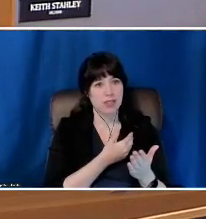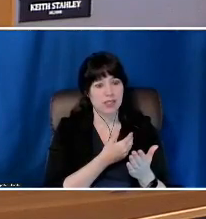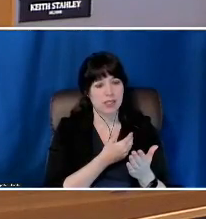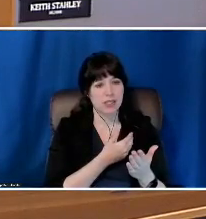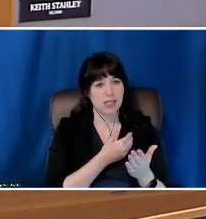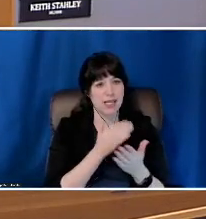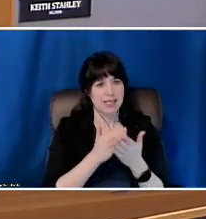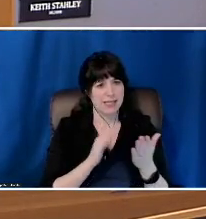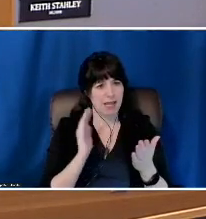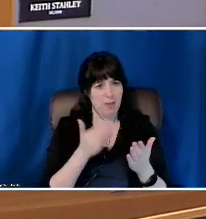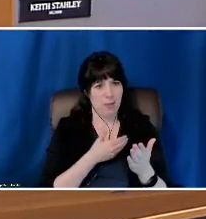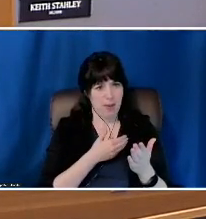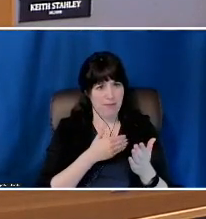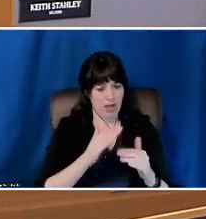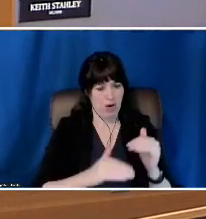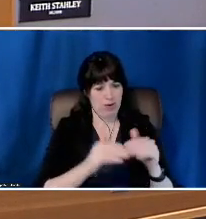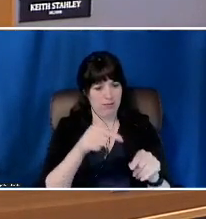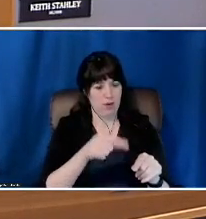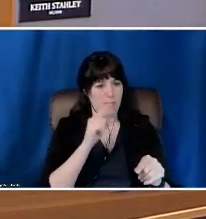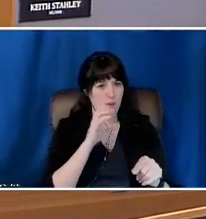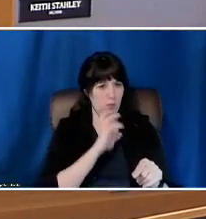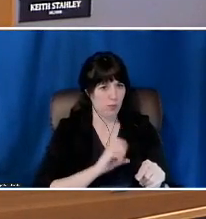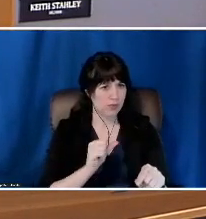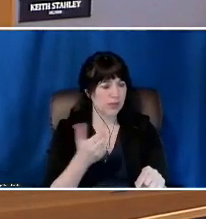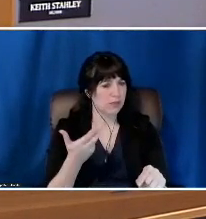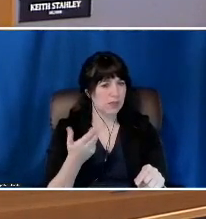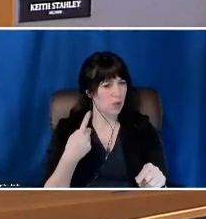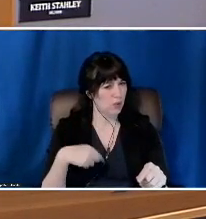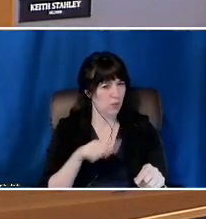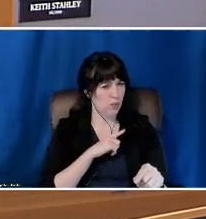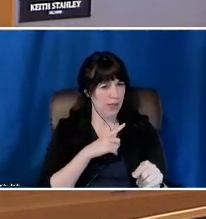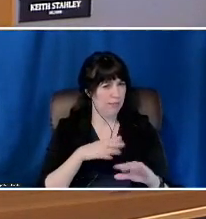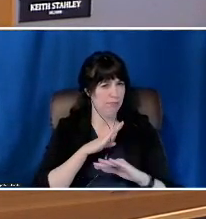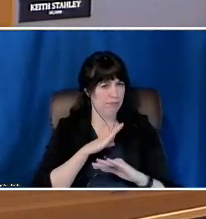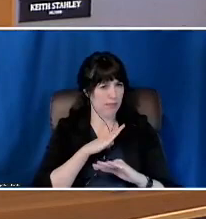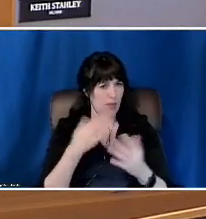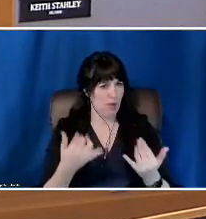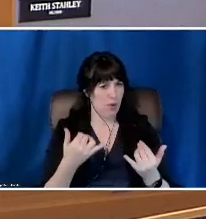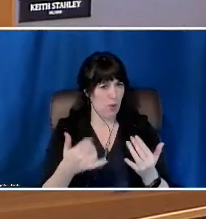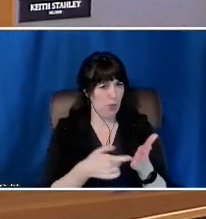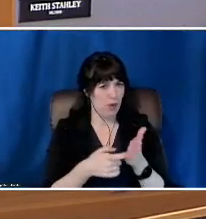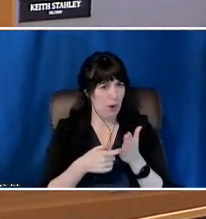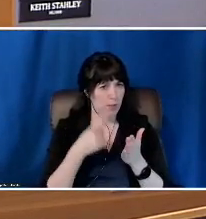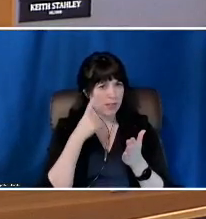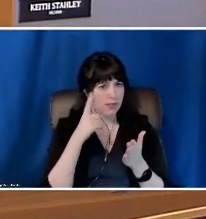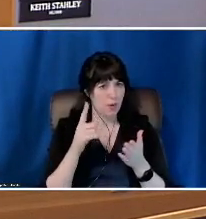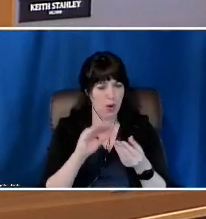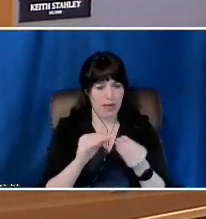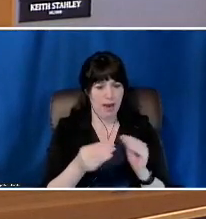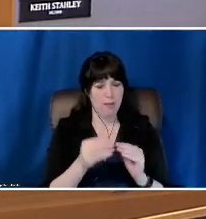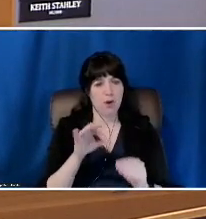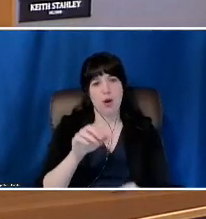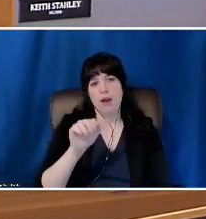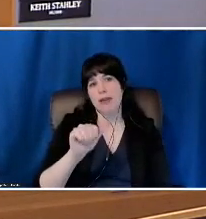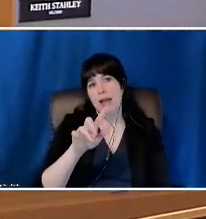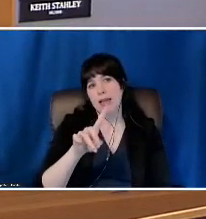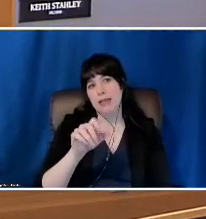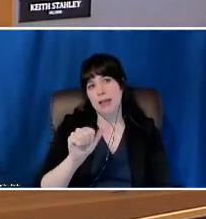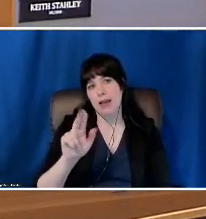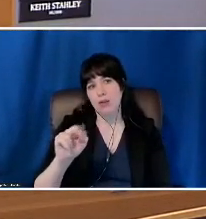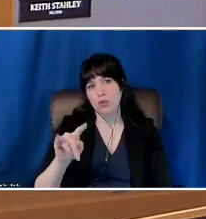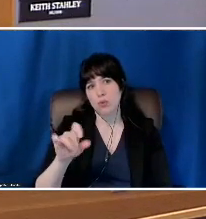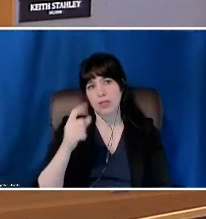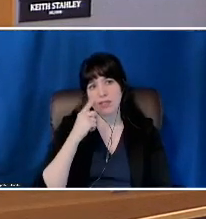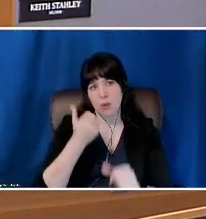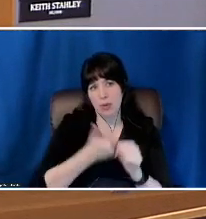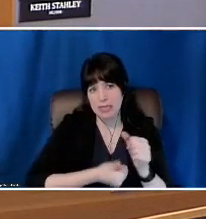some of our complexes are older. Mm-hmm. So do we meet the current requirements for number of ADA units for each location?